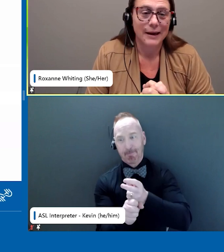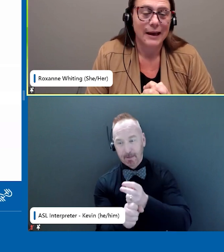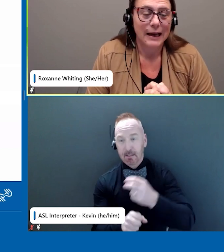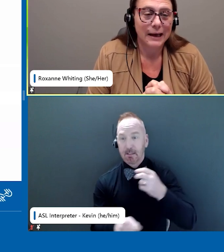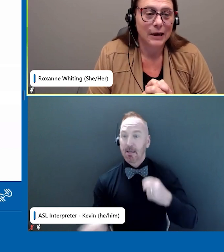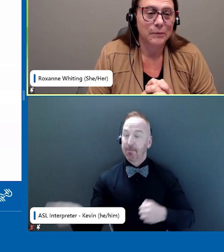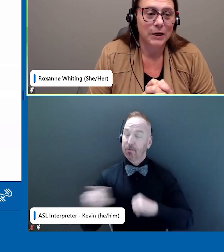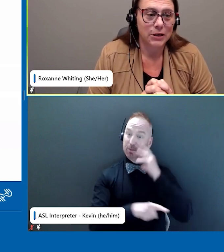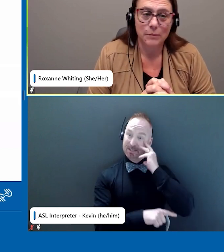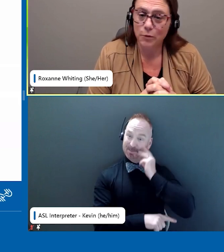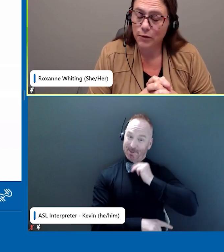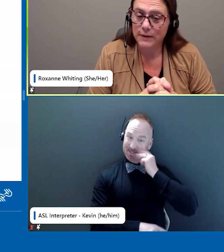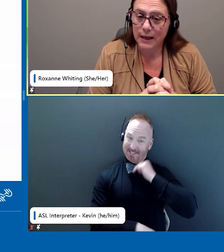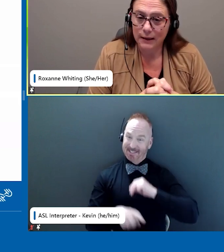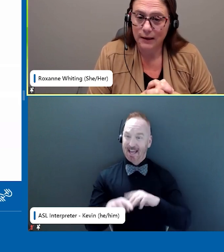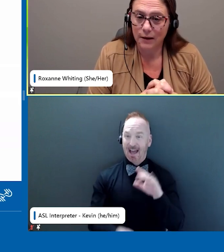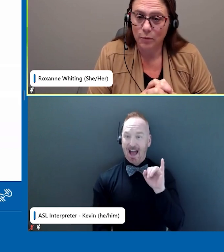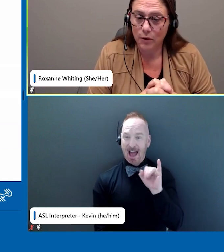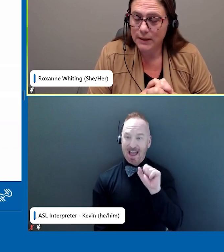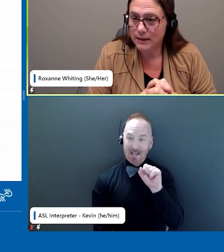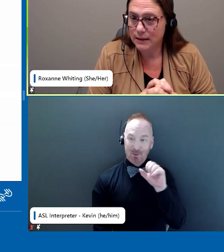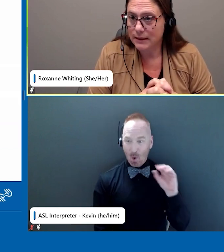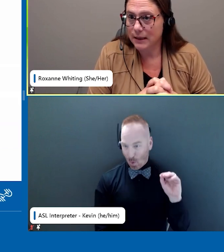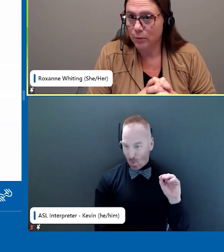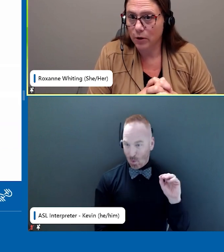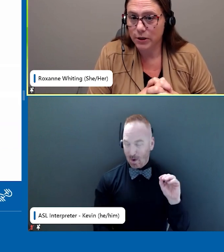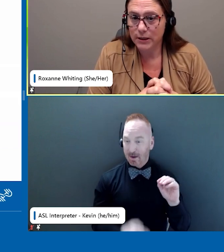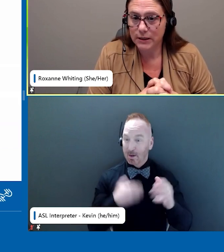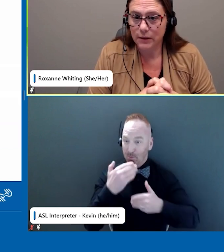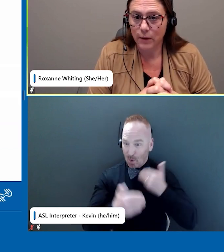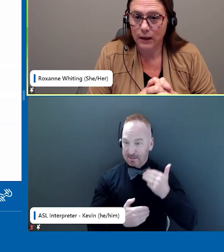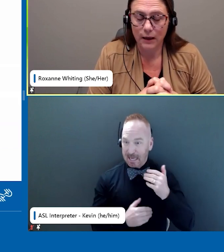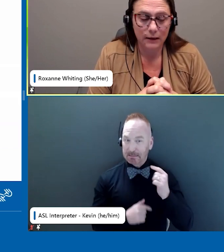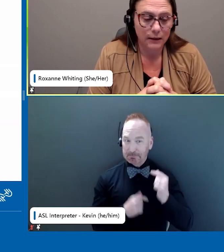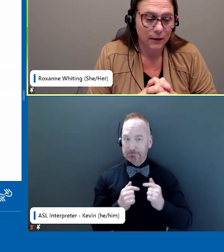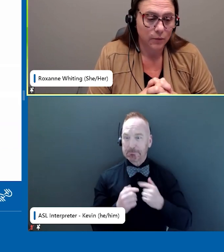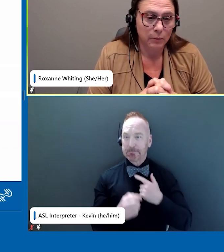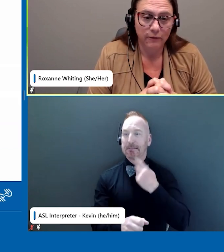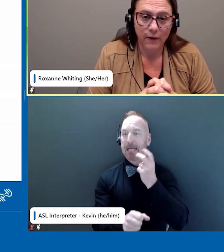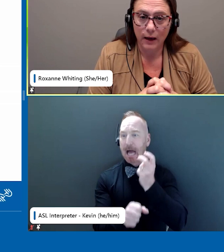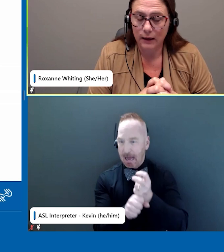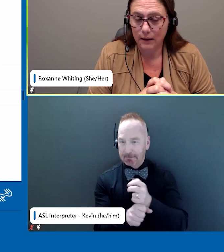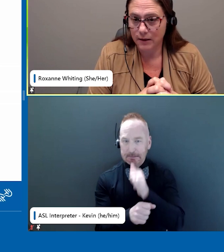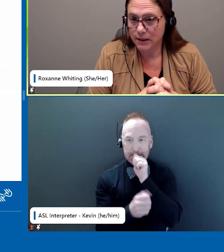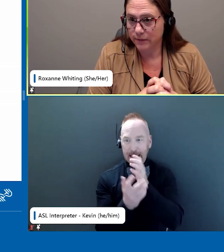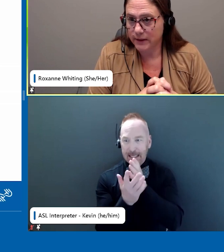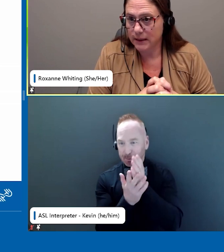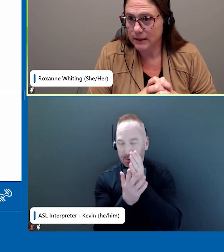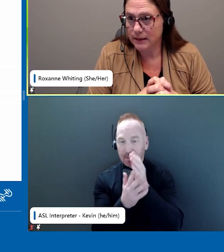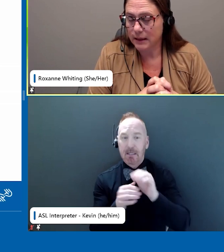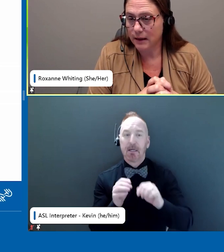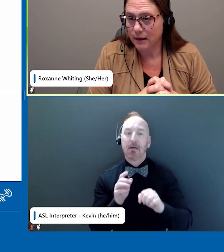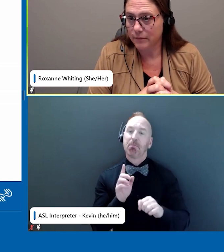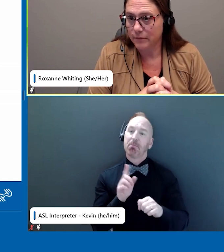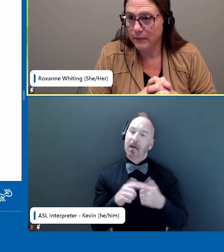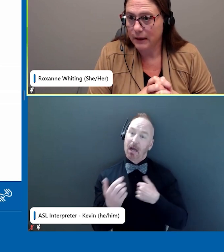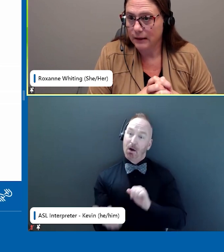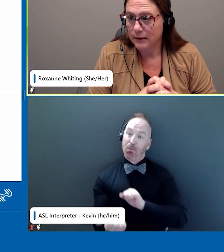But it just proves that our processes and approaches to the way that we provide our